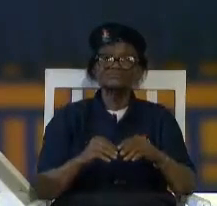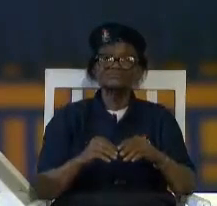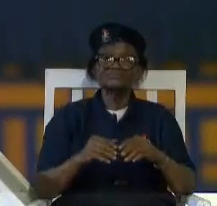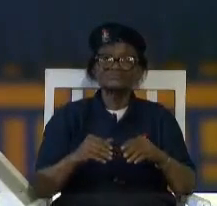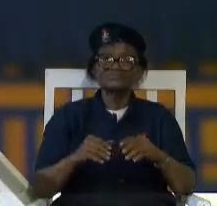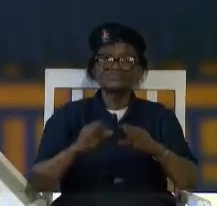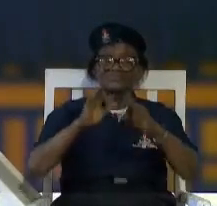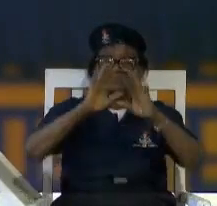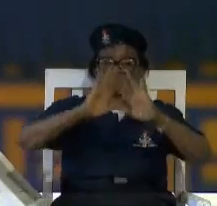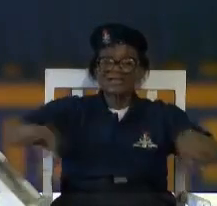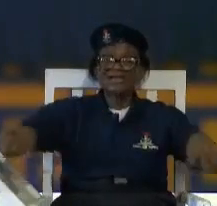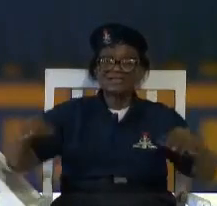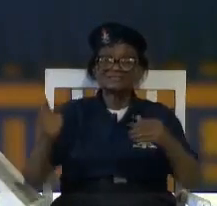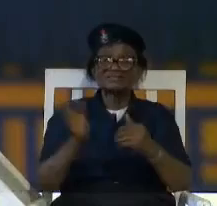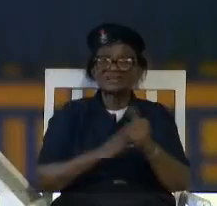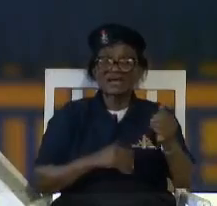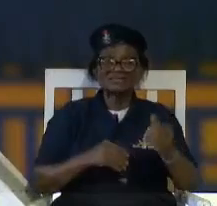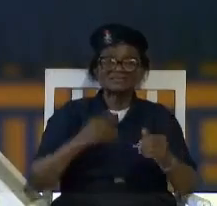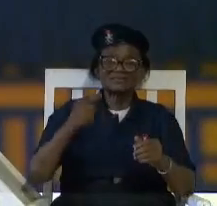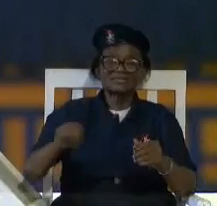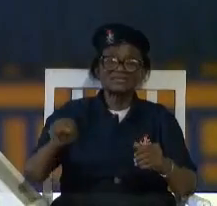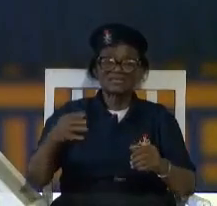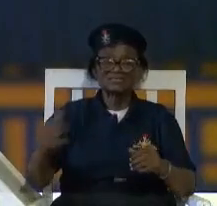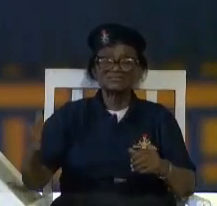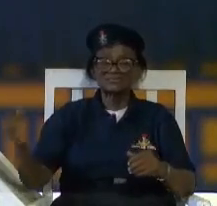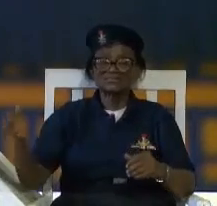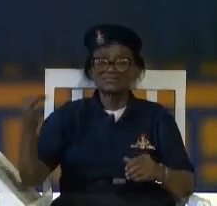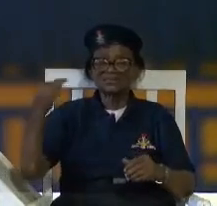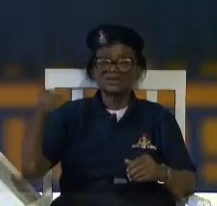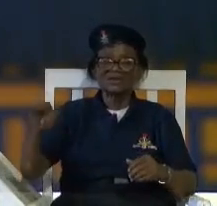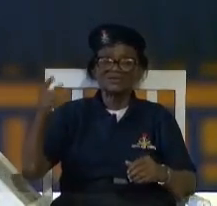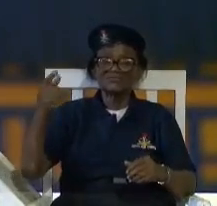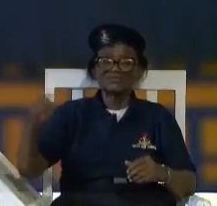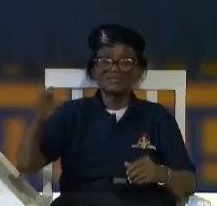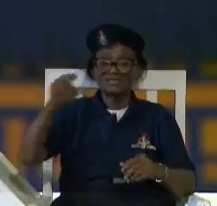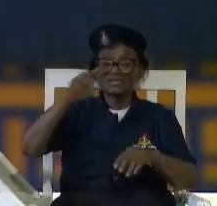less than the things of the earth.